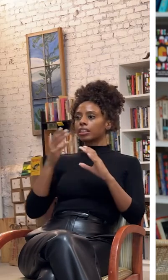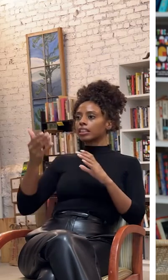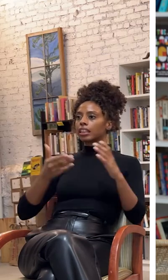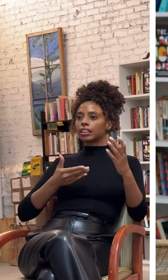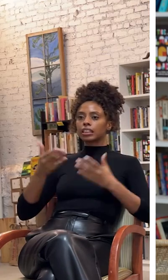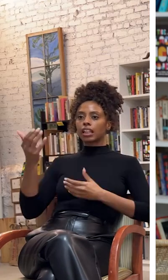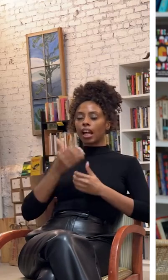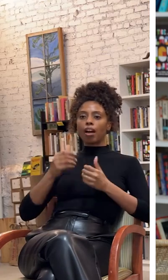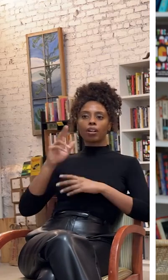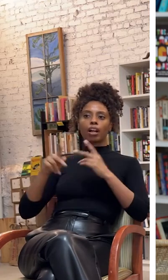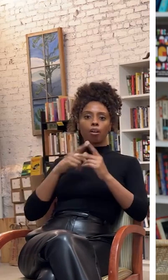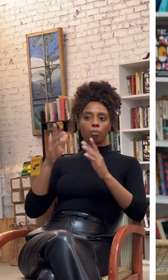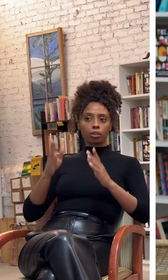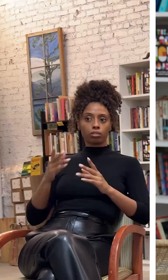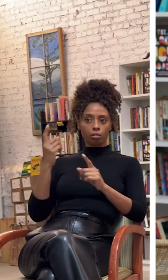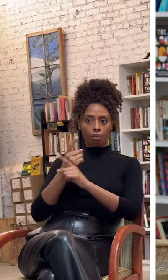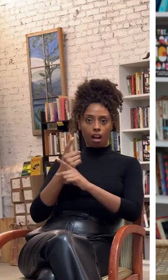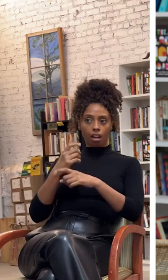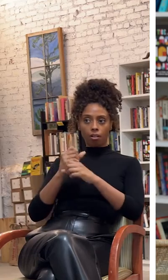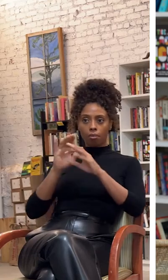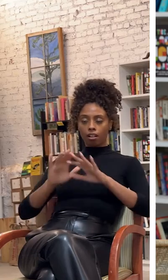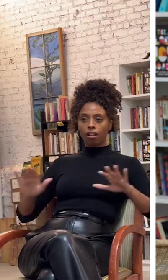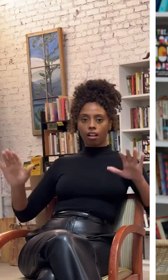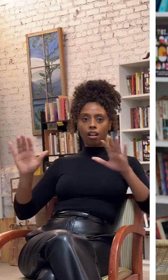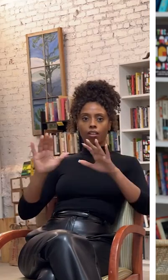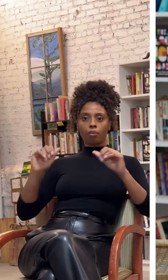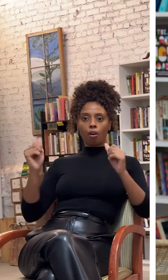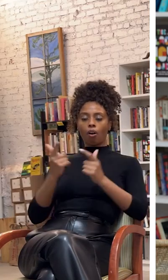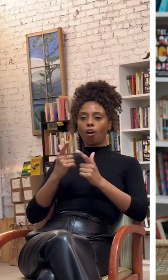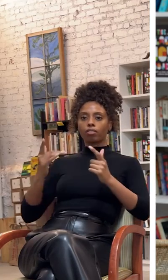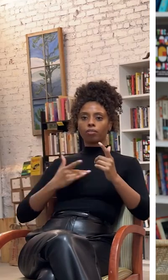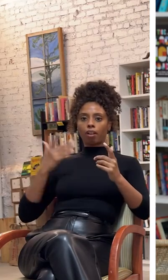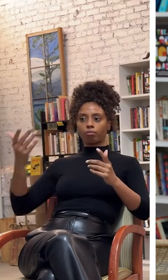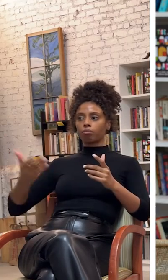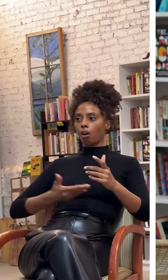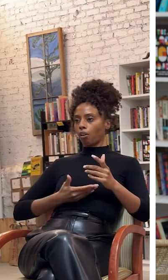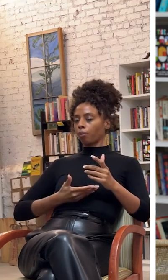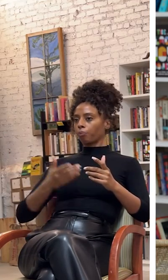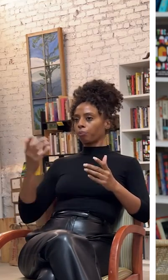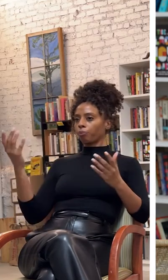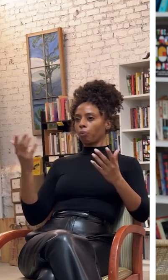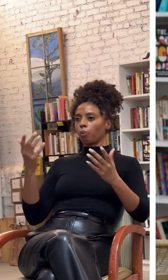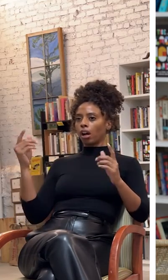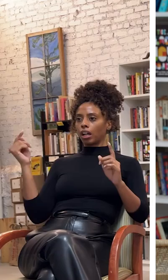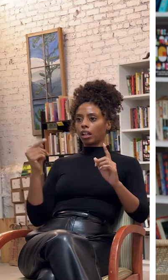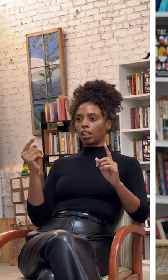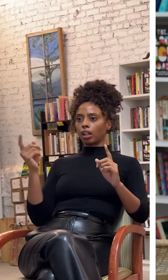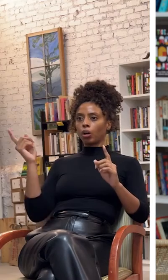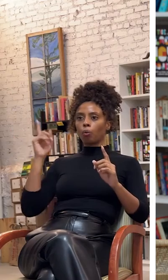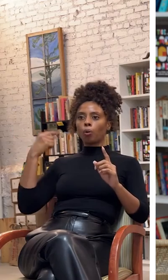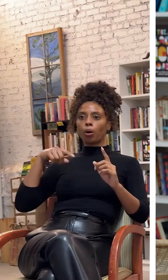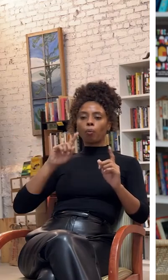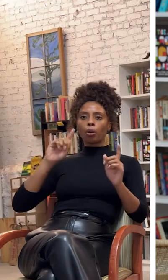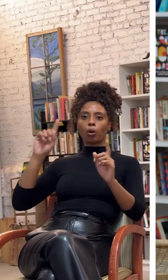of human being, right? To make room, to make all of us feel welcome. What is it? Where are we going? Where are